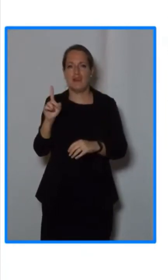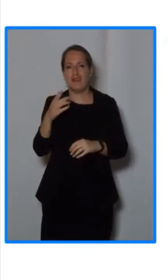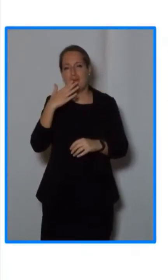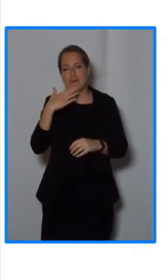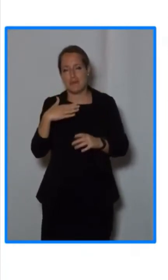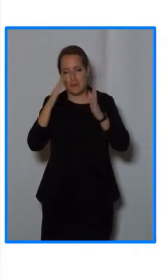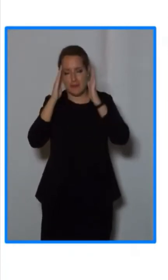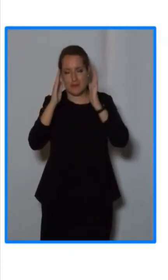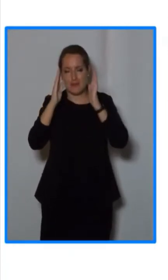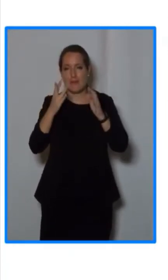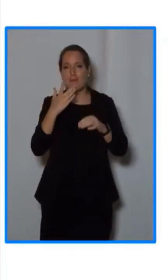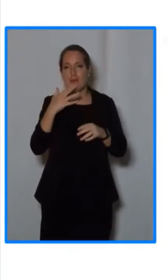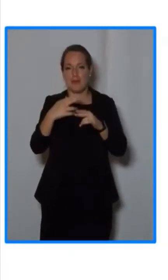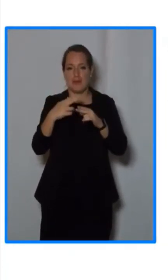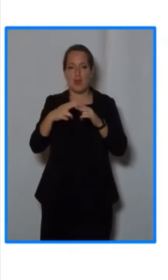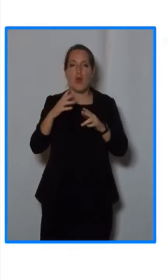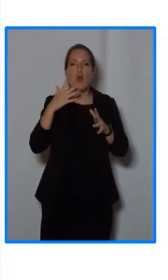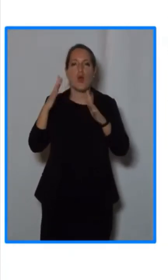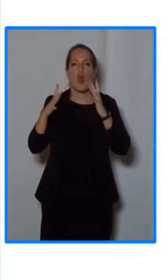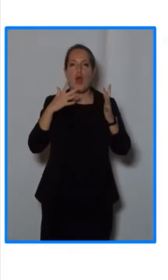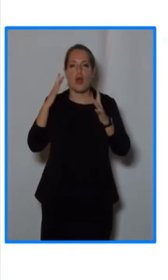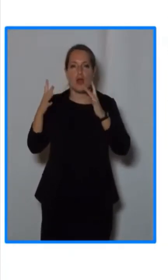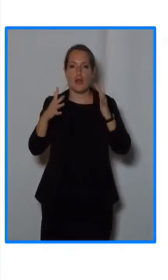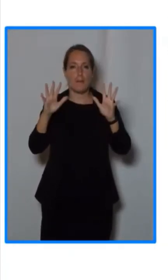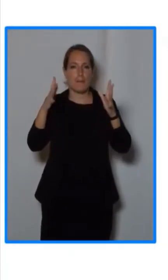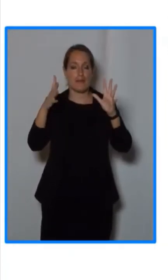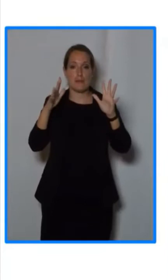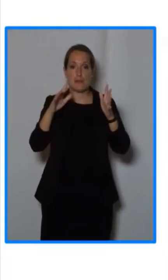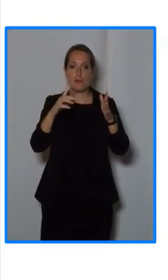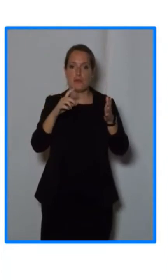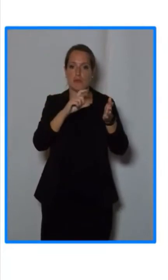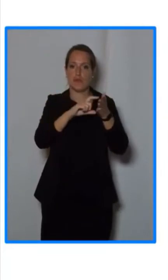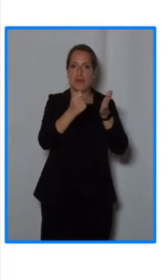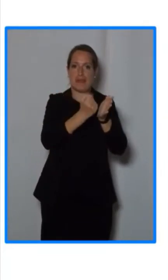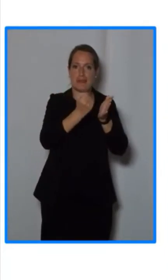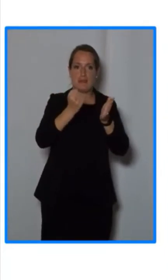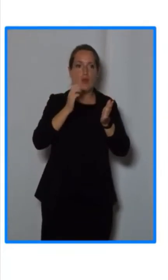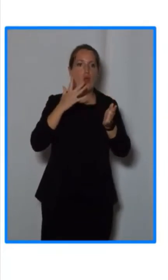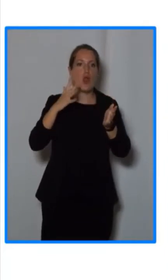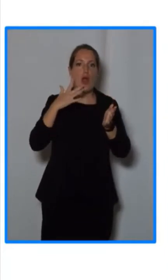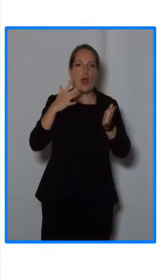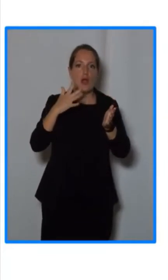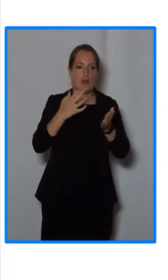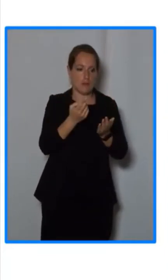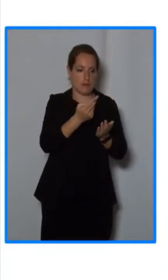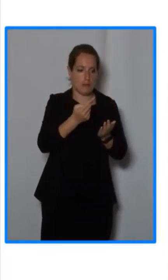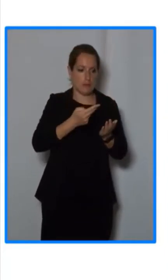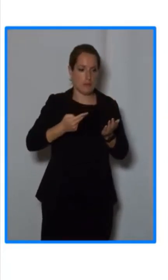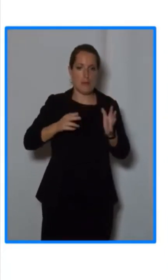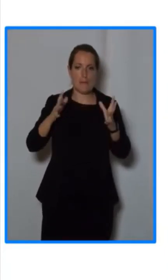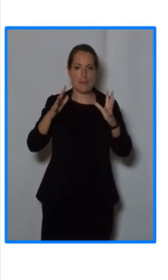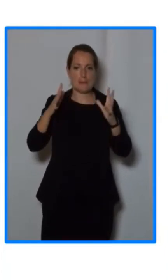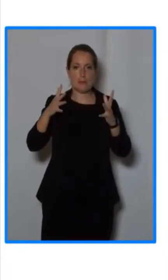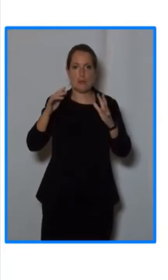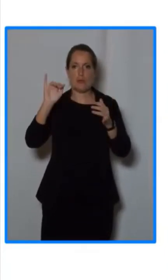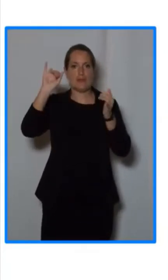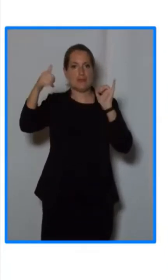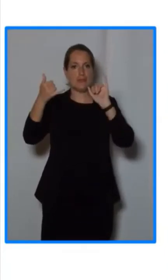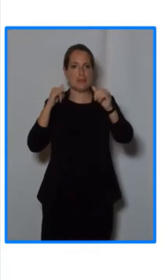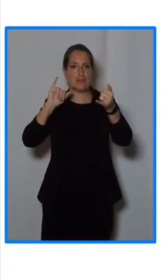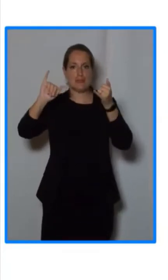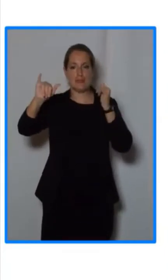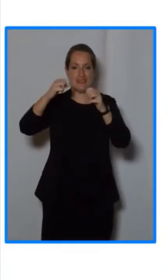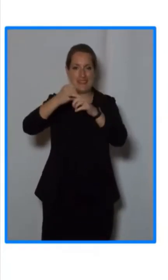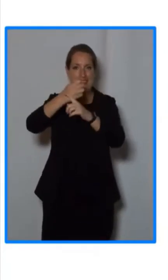many times. For instance, brands like, a random example, Scandinavian Airlines, they have a very, monochromatic